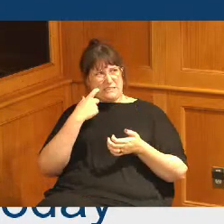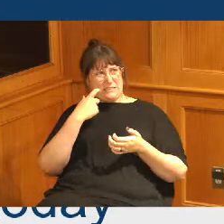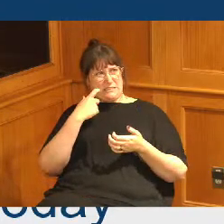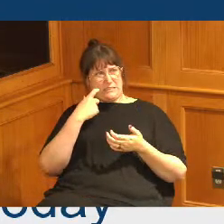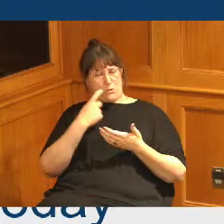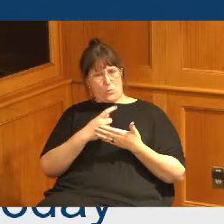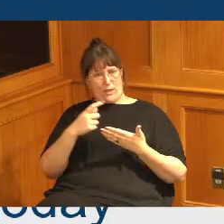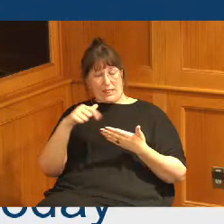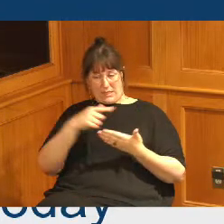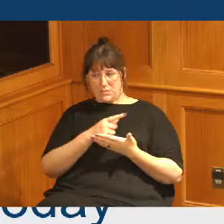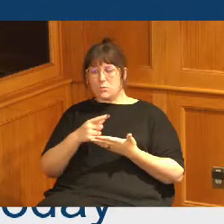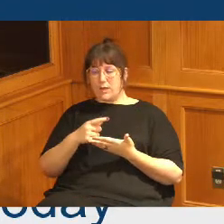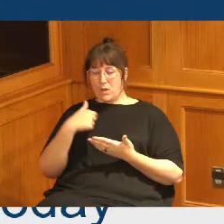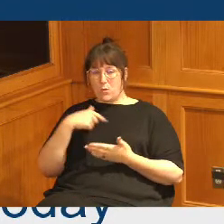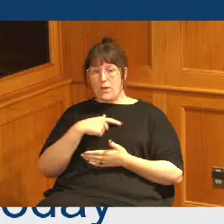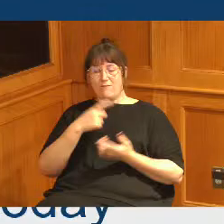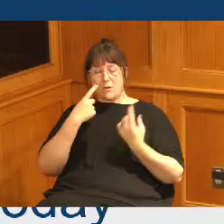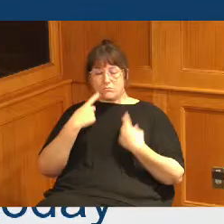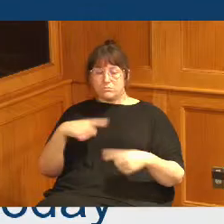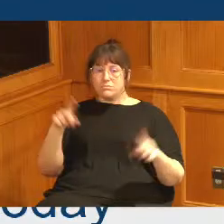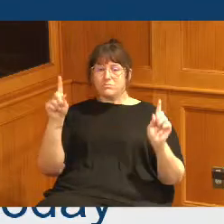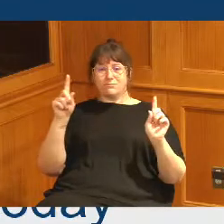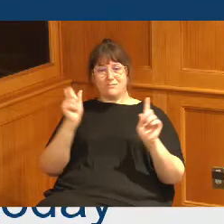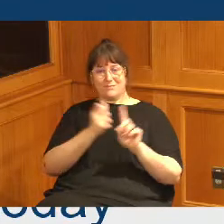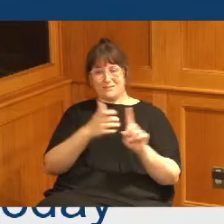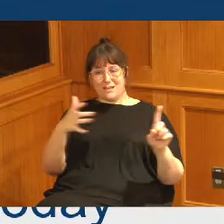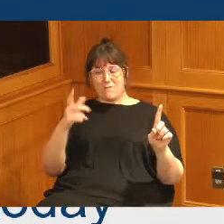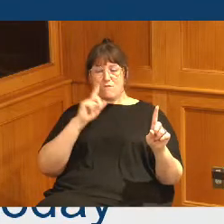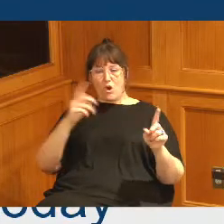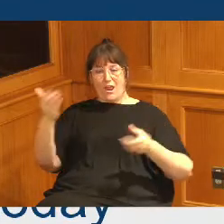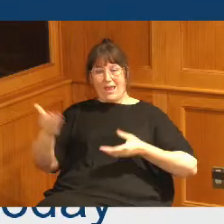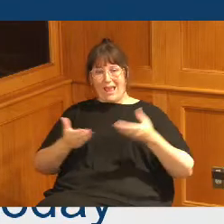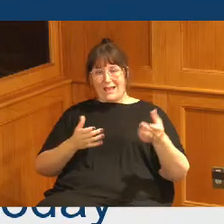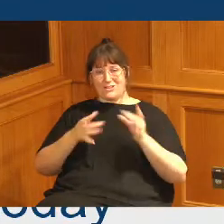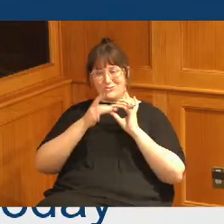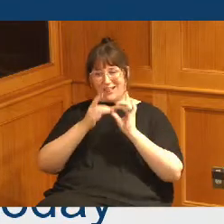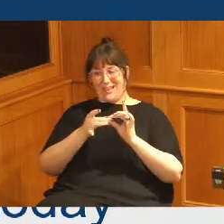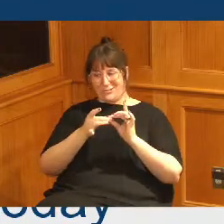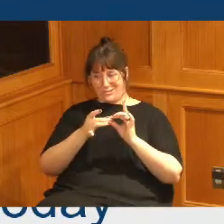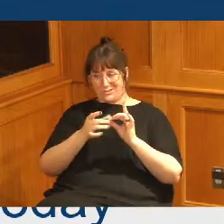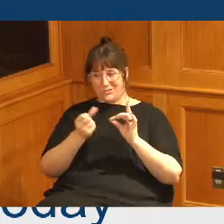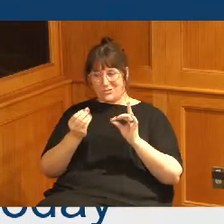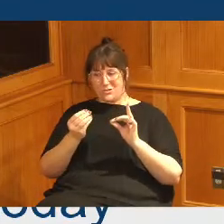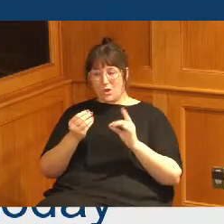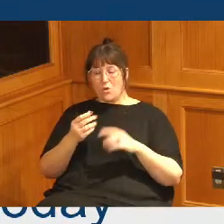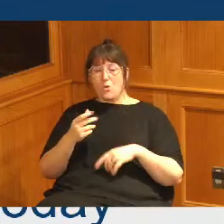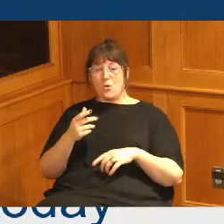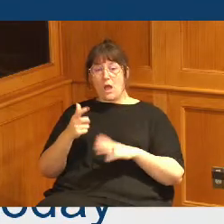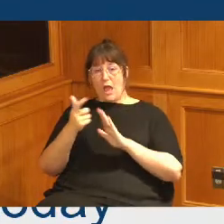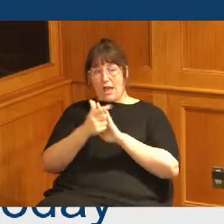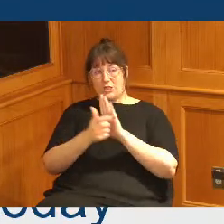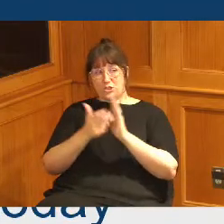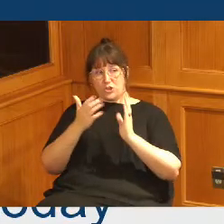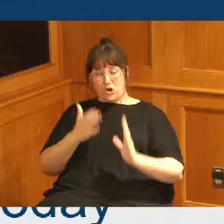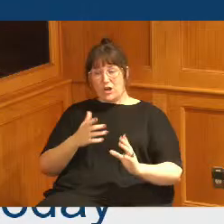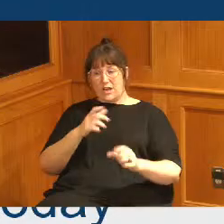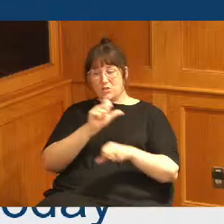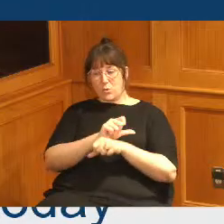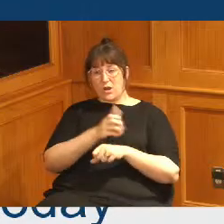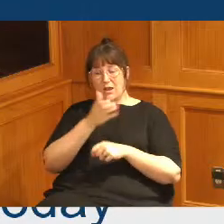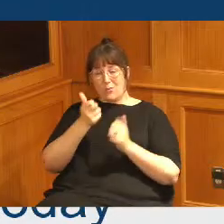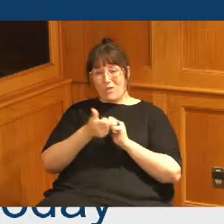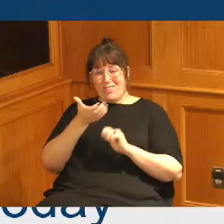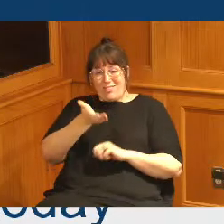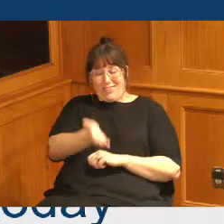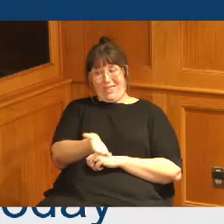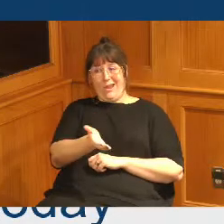week, we finally have expanded into domestic relations. So now we're going to have an attorney there that is working with their clinic that they already had set